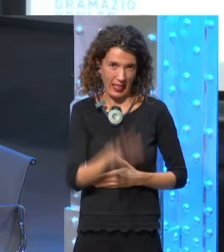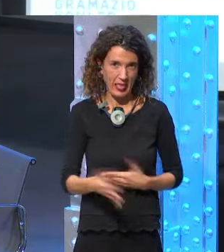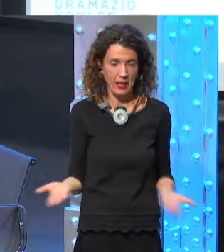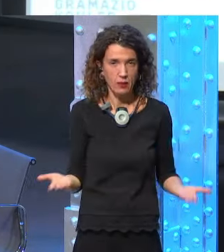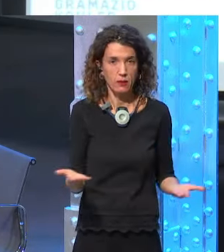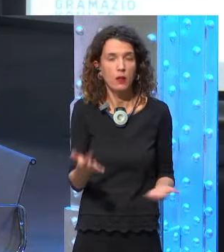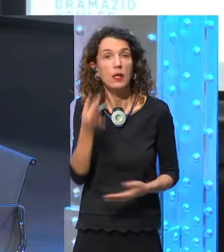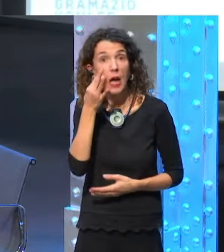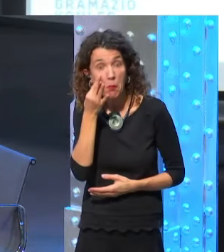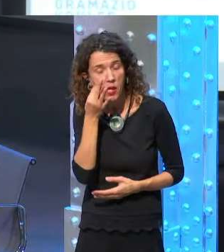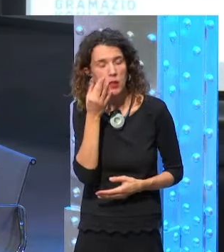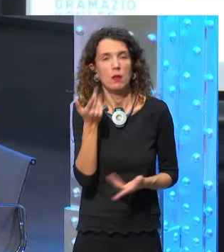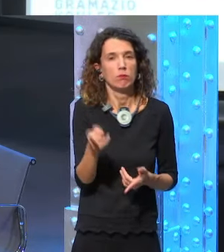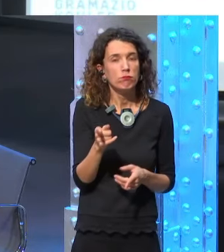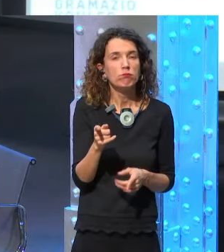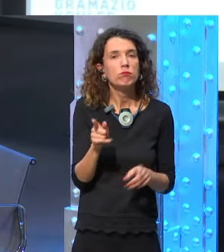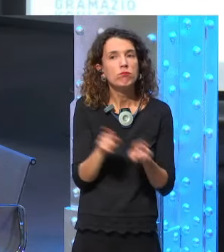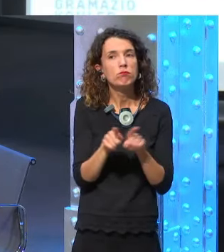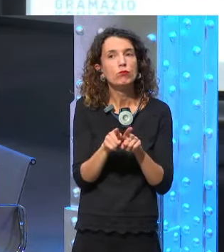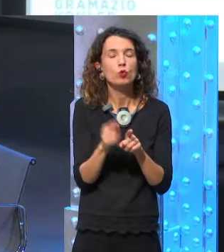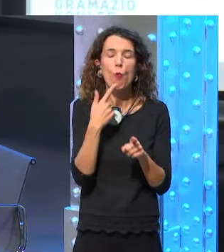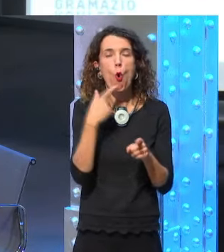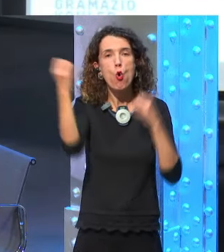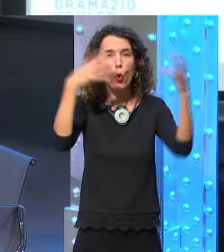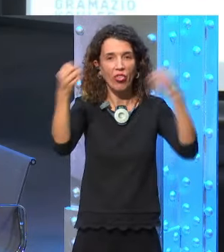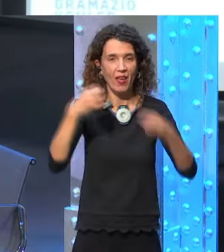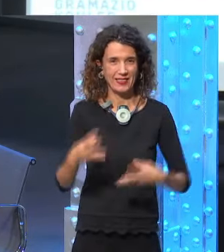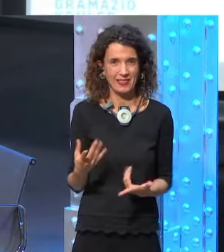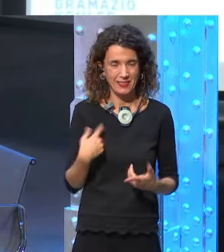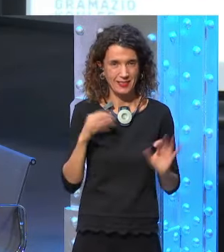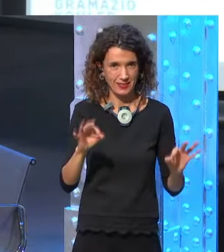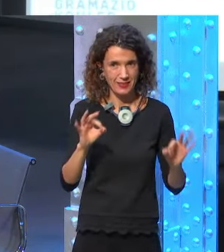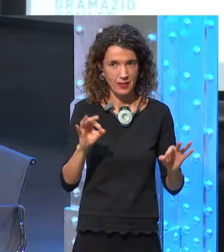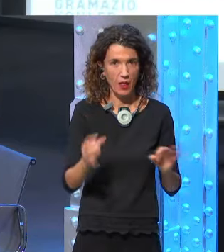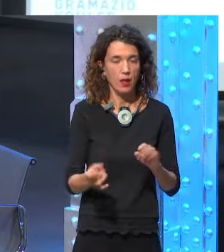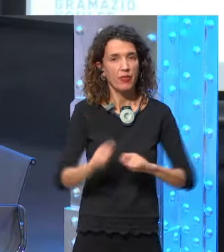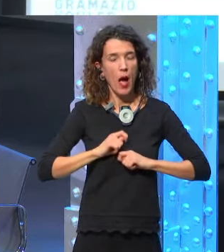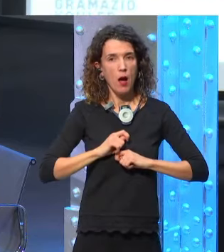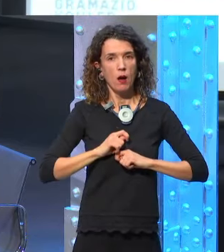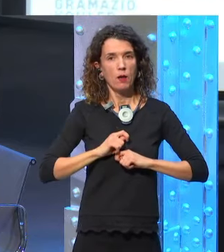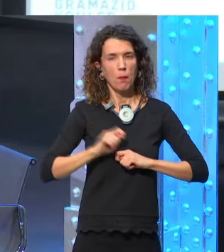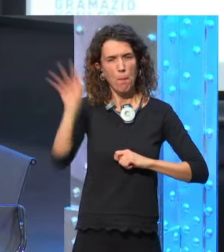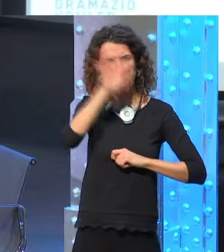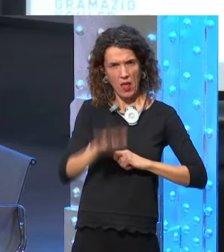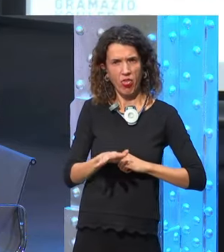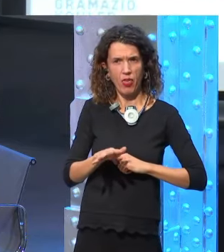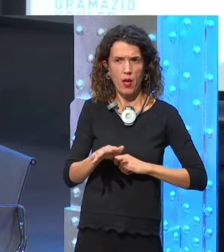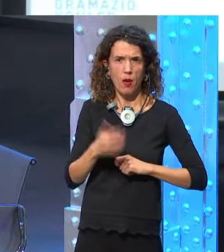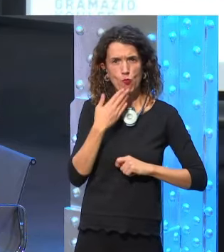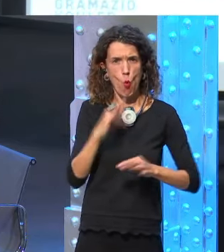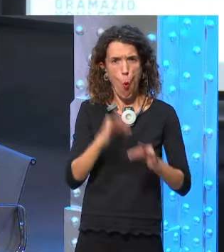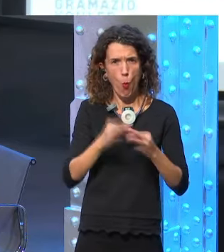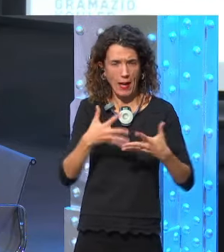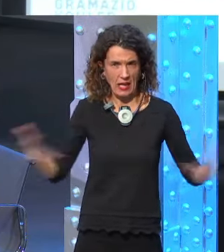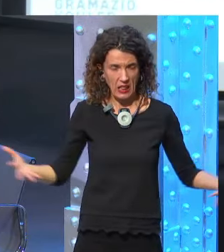that creates this depth. And what we like about this, it's less about the overall image, but if you go close, you also